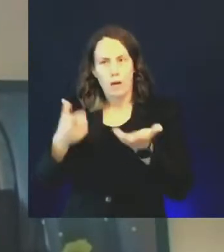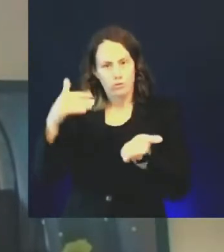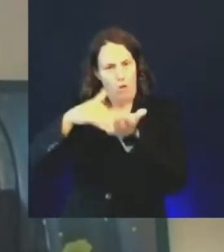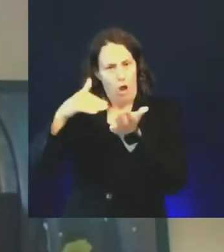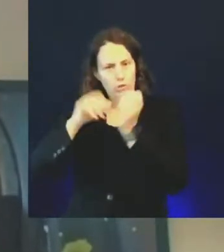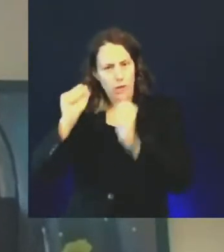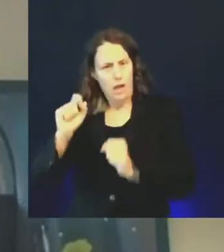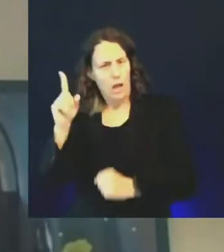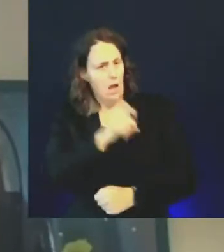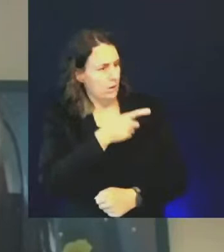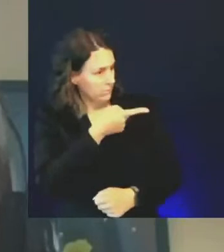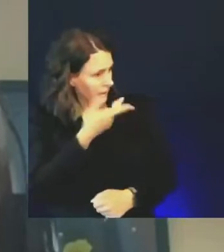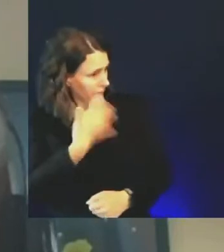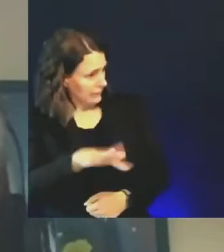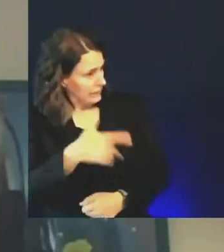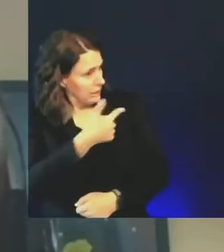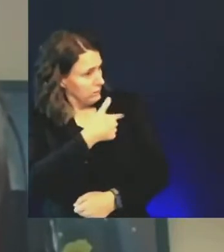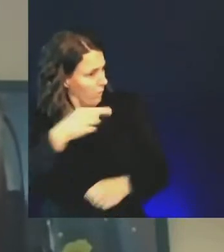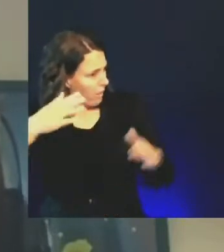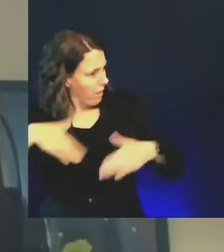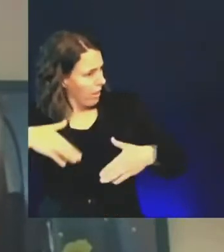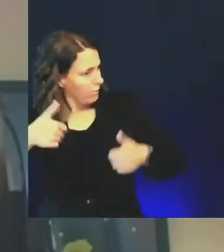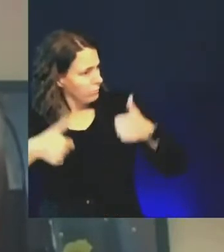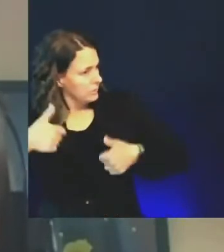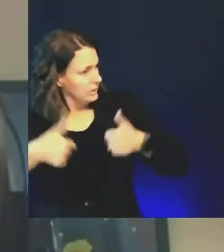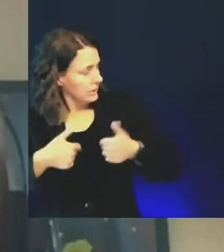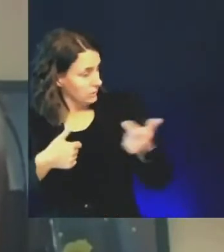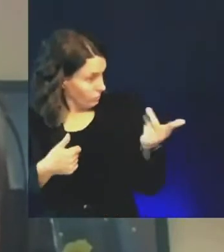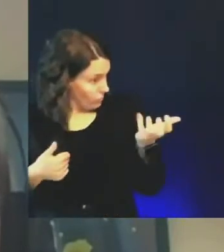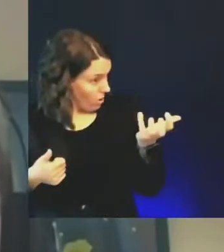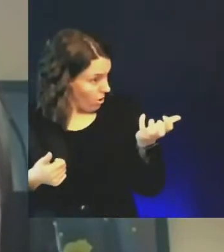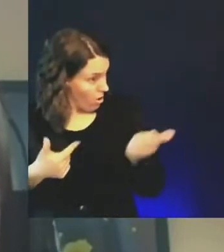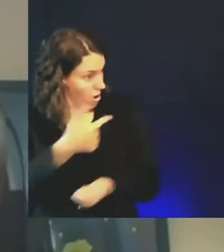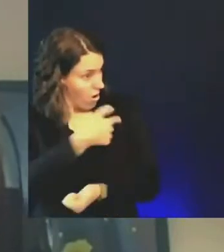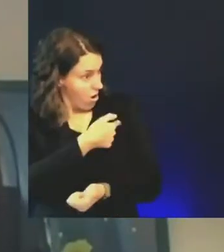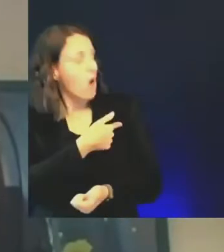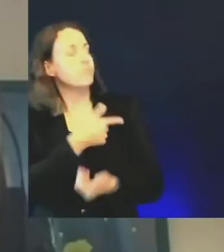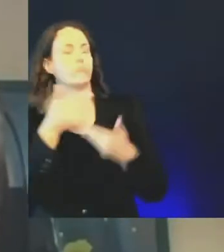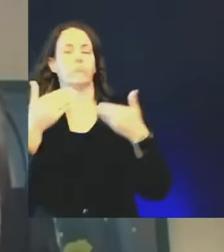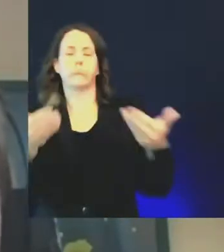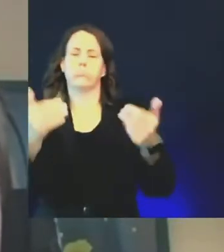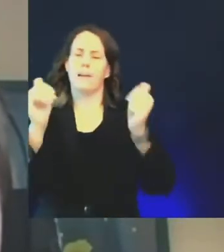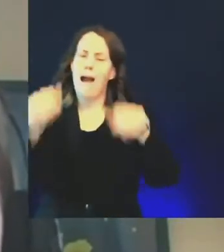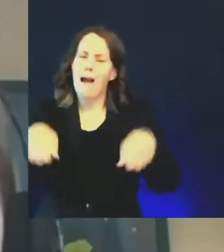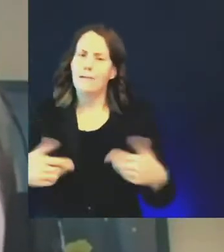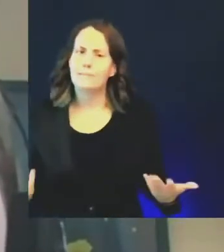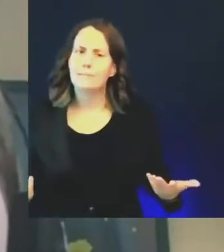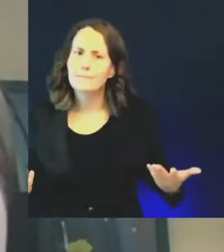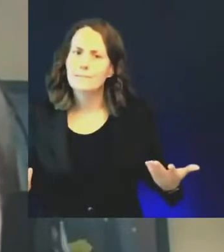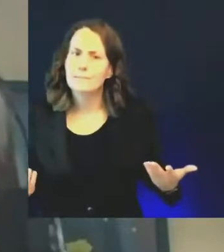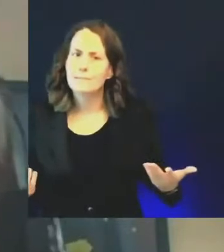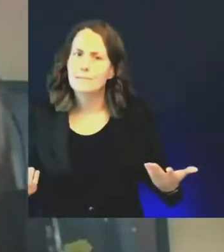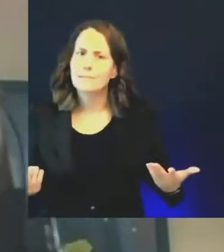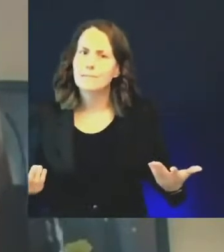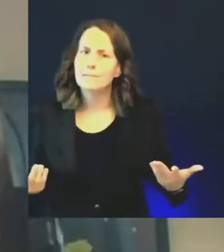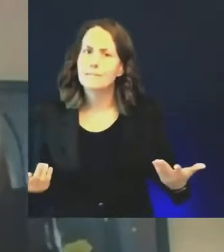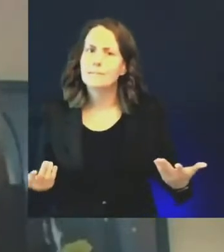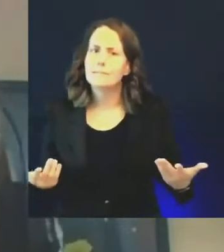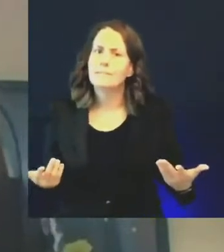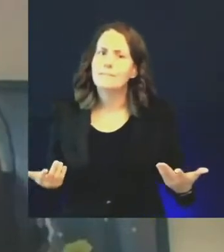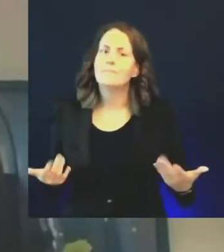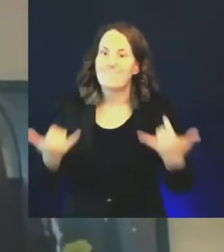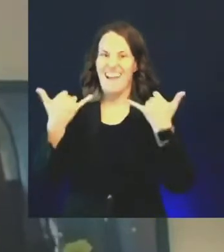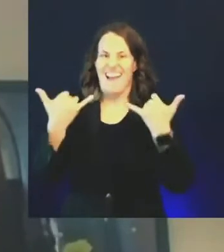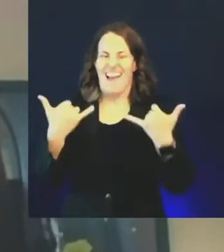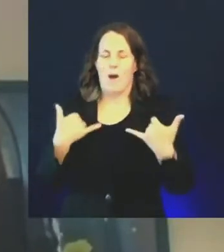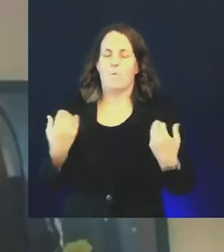healthcare providers on how we can get vaccine into the clinic setting and help them bake that